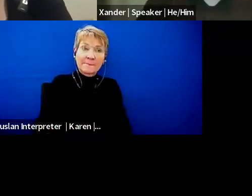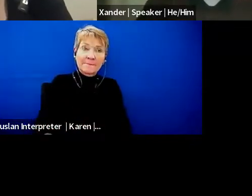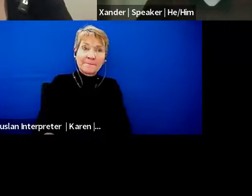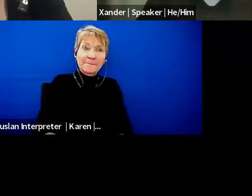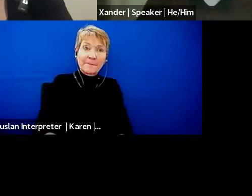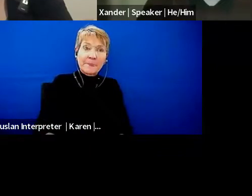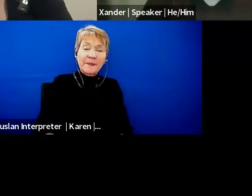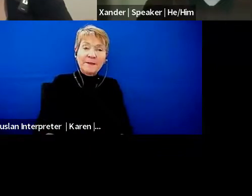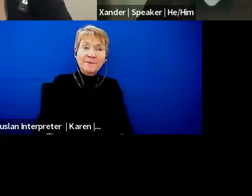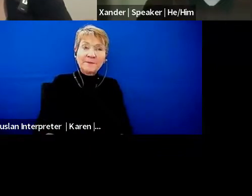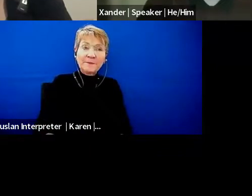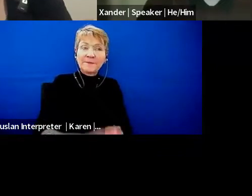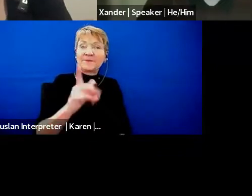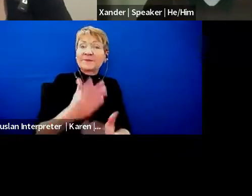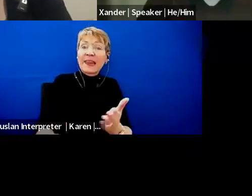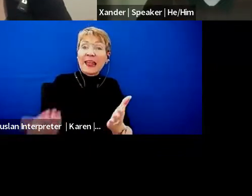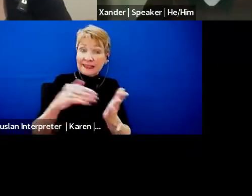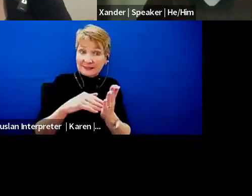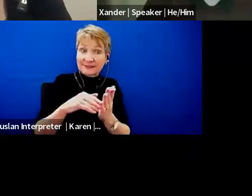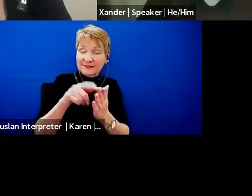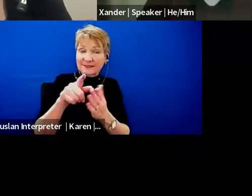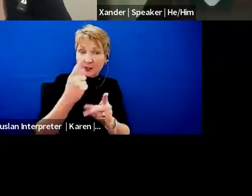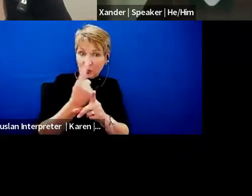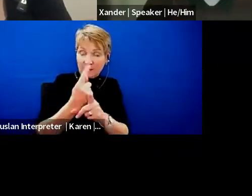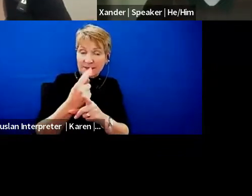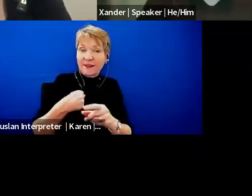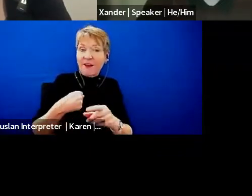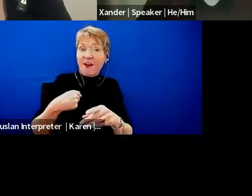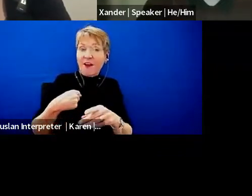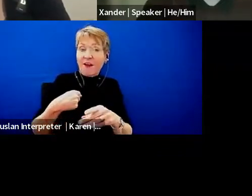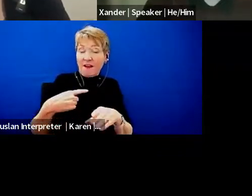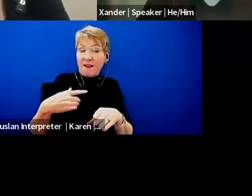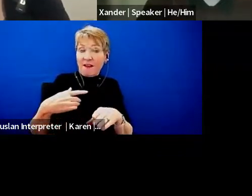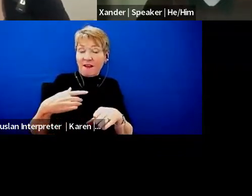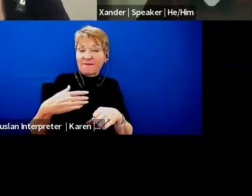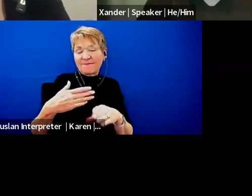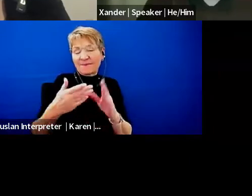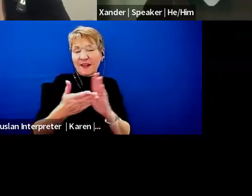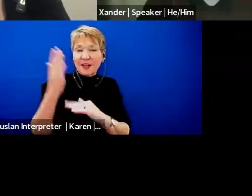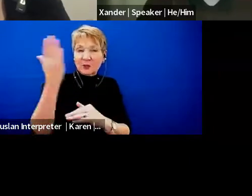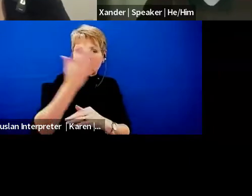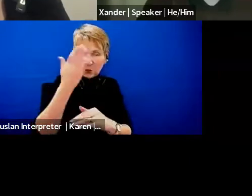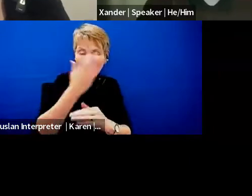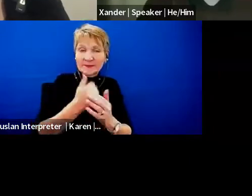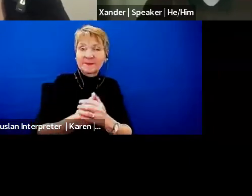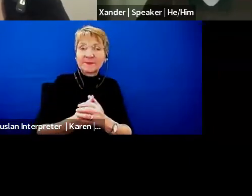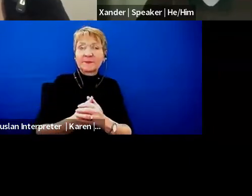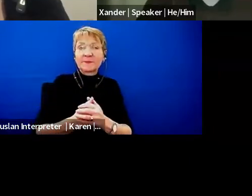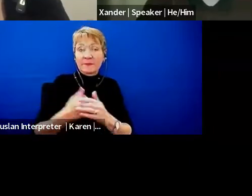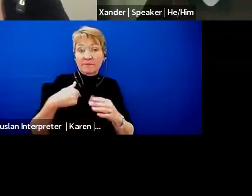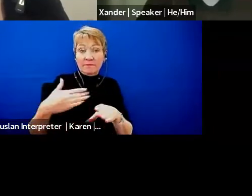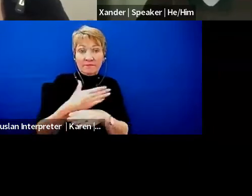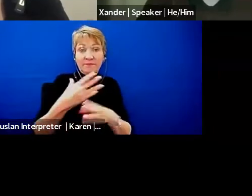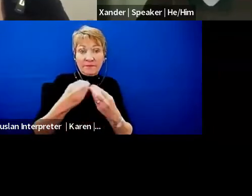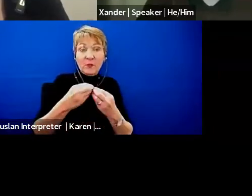Just to jump on the bandwagon too. I have worked with, yes, it was in a high school situation, but I have worked with students who